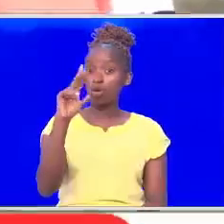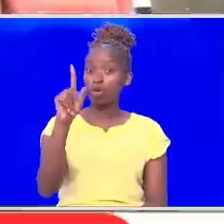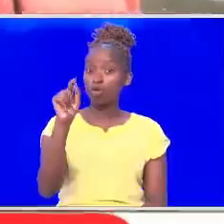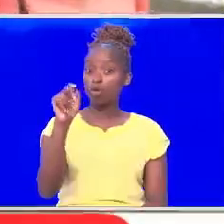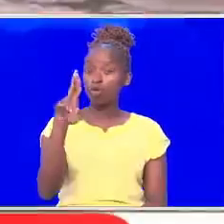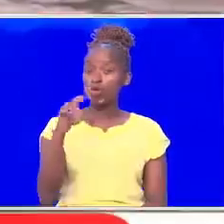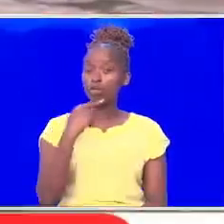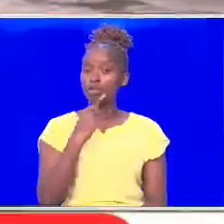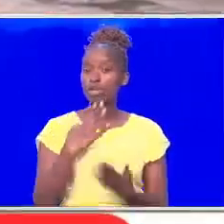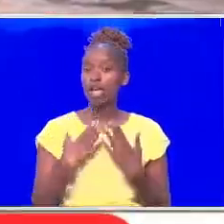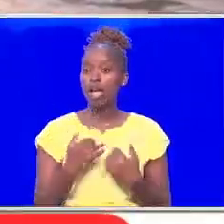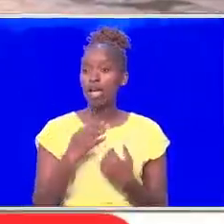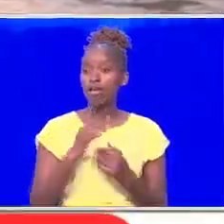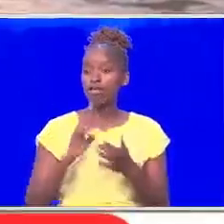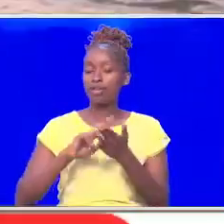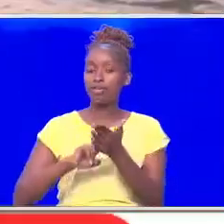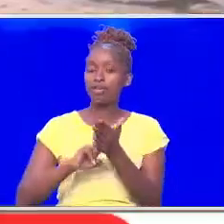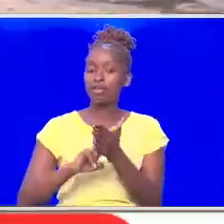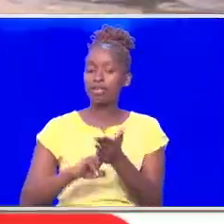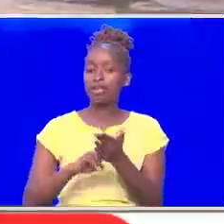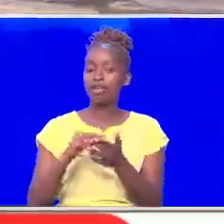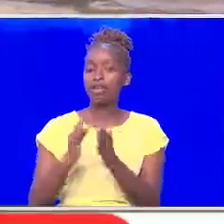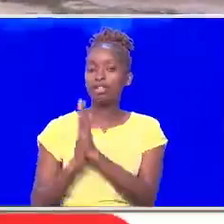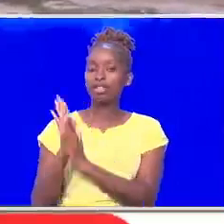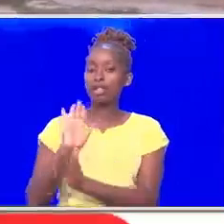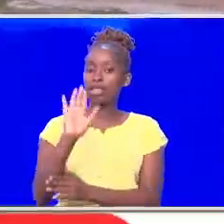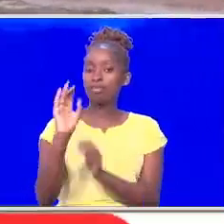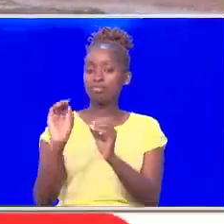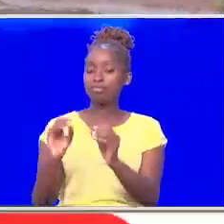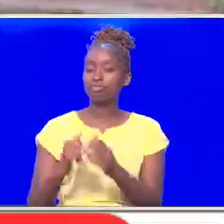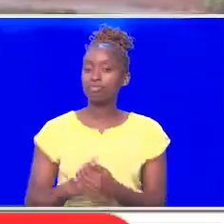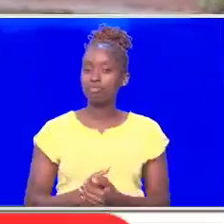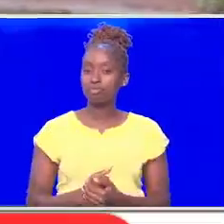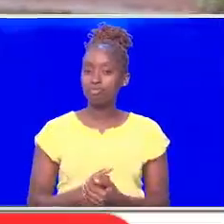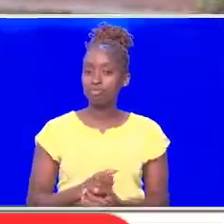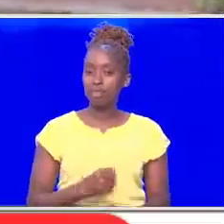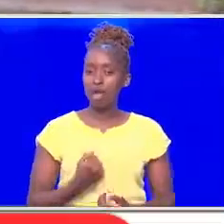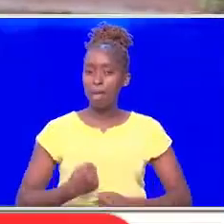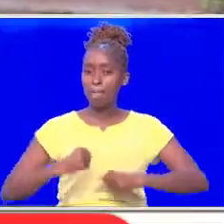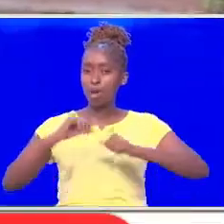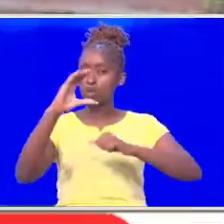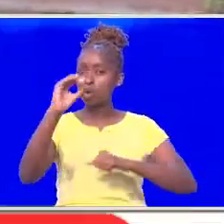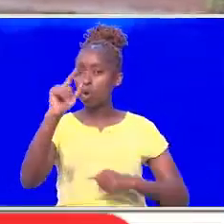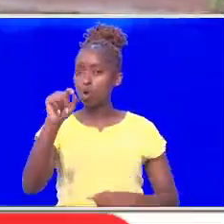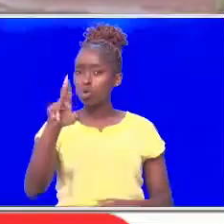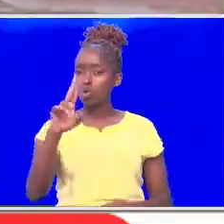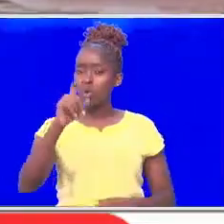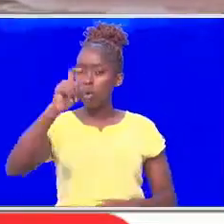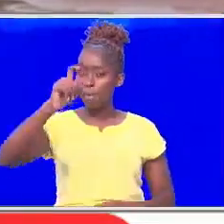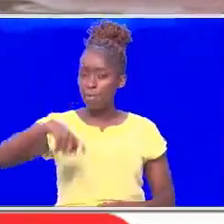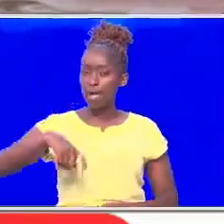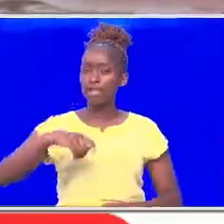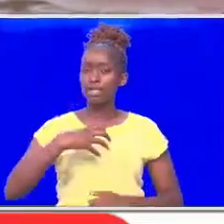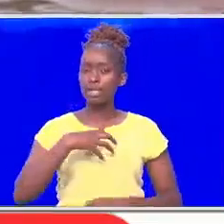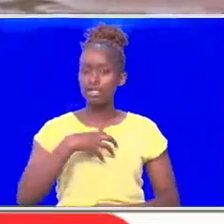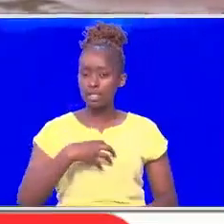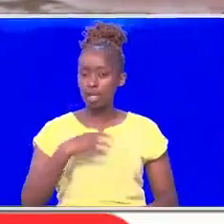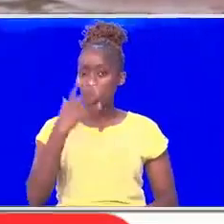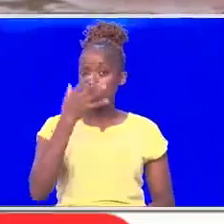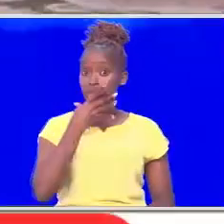their interests. Ndugu Francis Atwoli anafaa kuresign. Naona ananyamazia mambo mengi